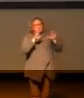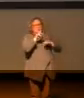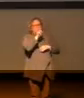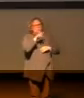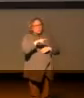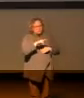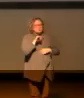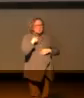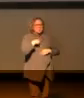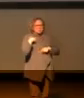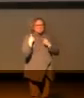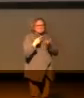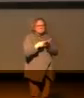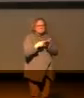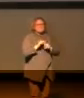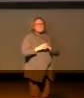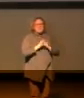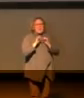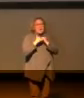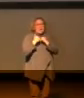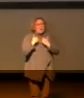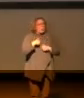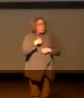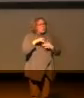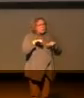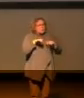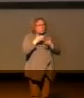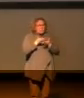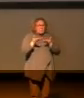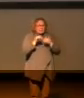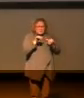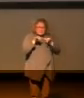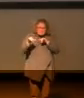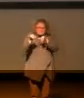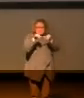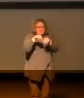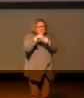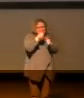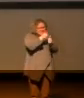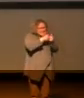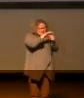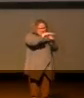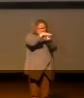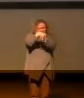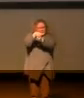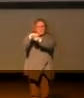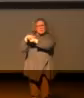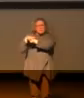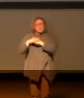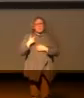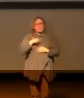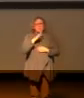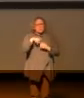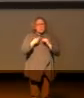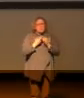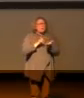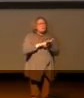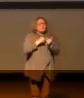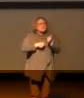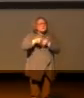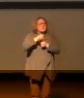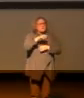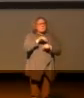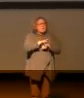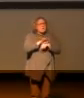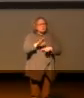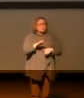I think the consistency of how we do things fairly across all areas, we've talked about with the Nurse Executive Council. It was brought up again